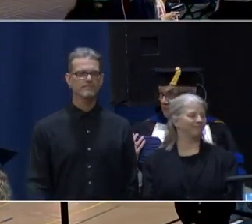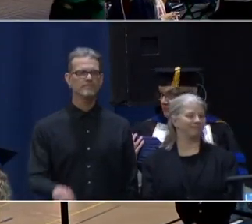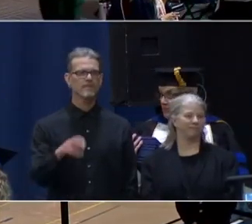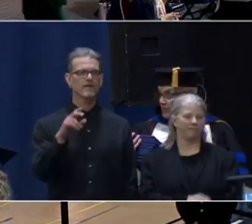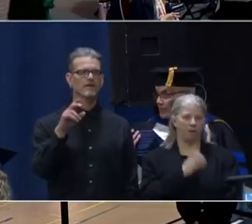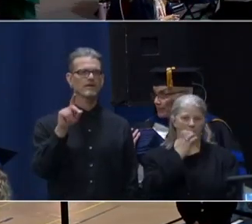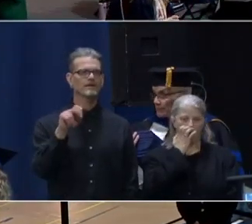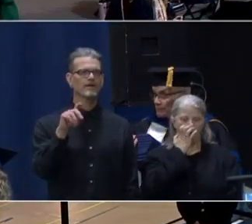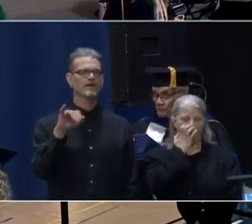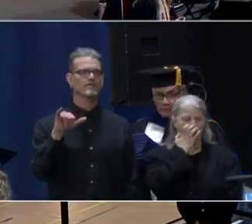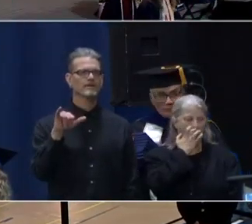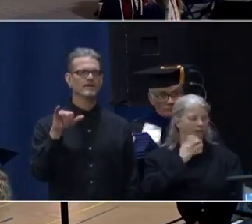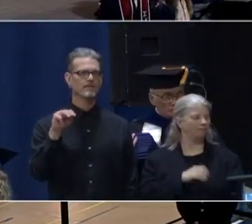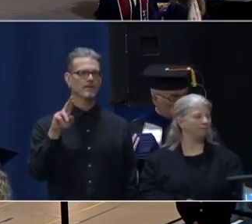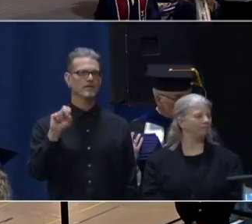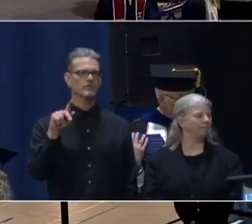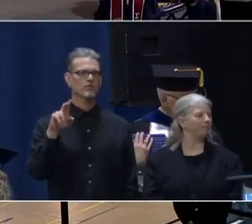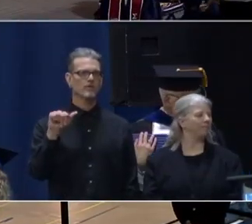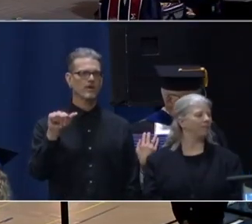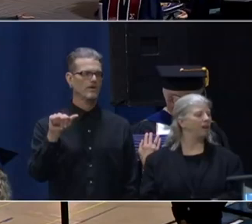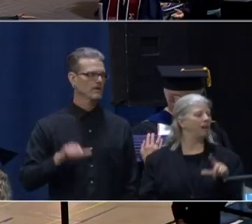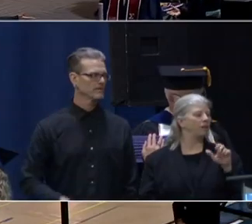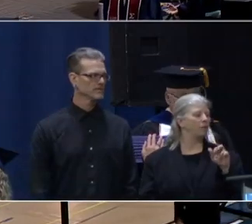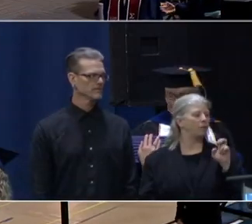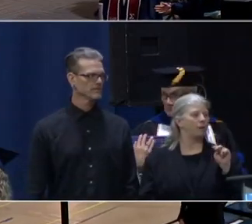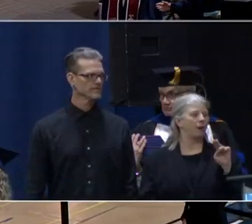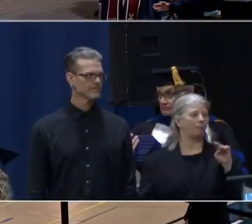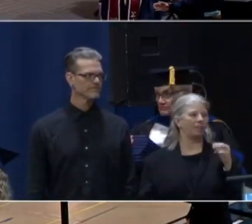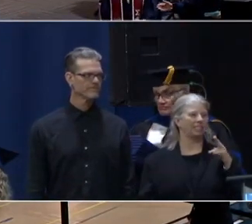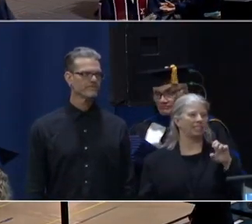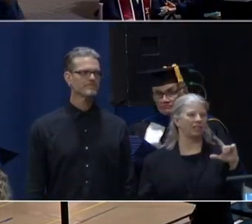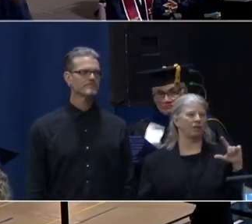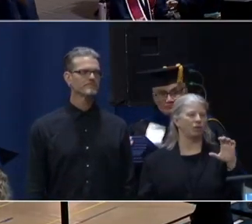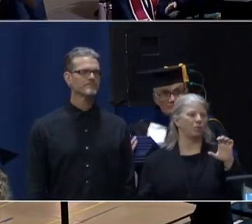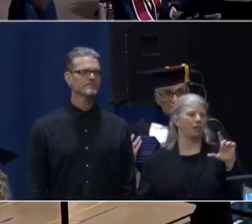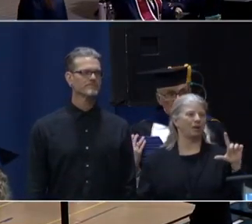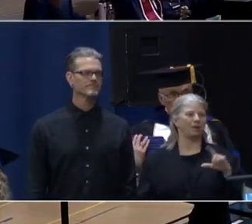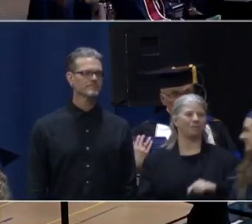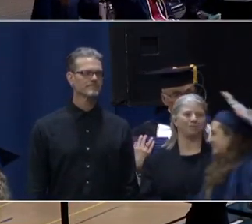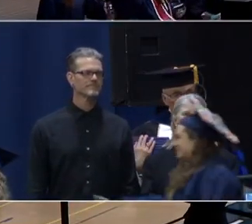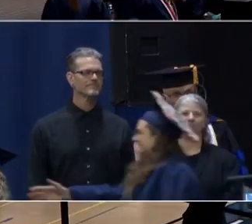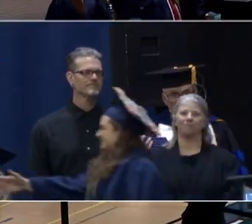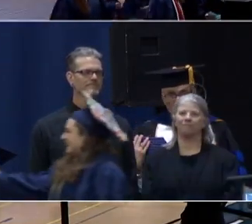Dagny Milisuta. Lauren Mitchell, cum laude.